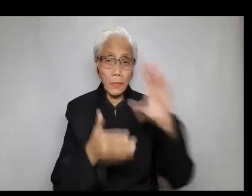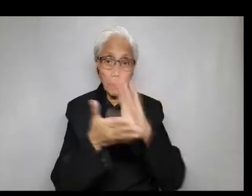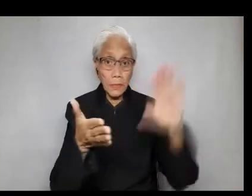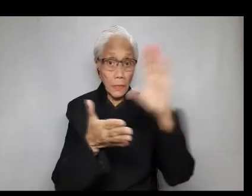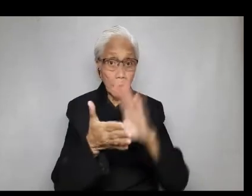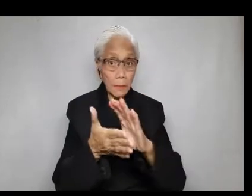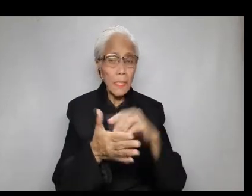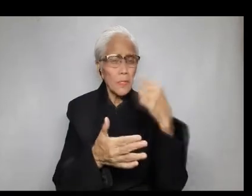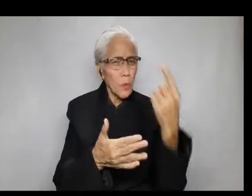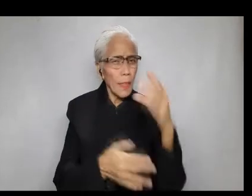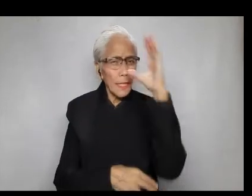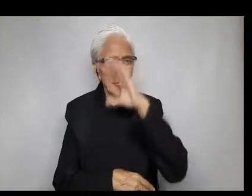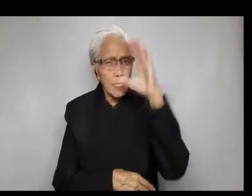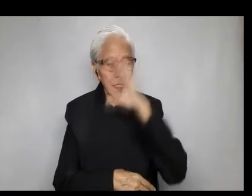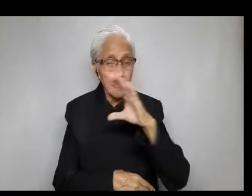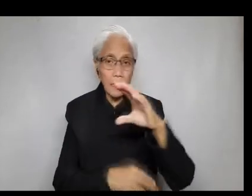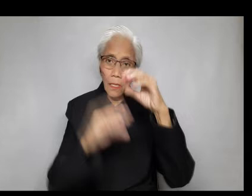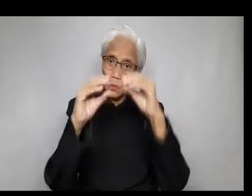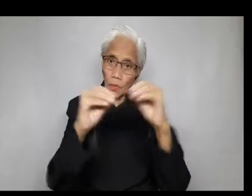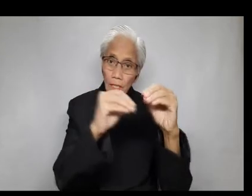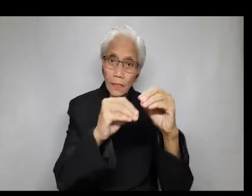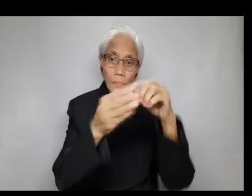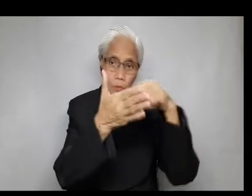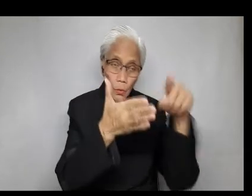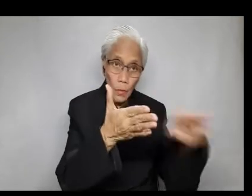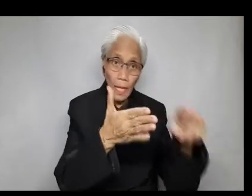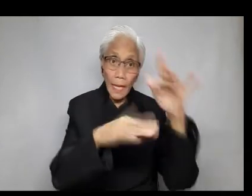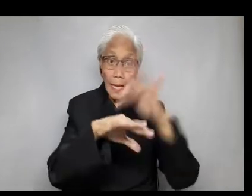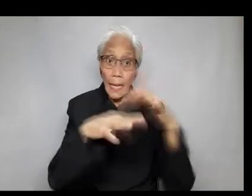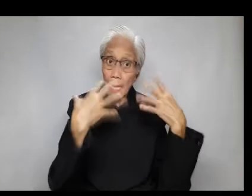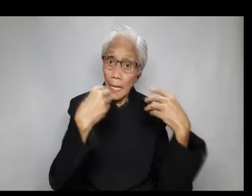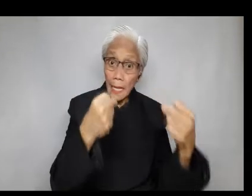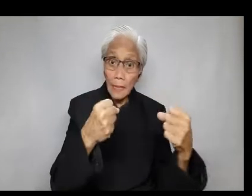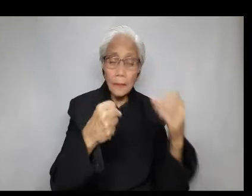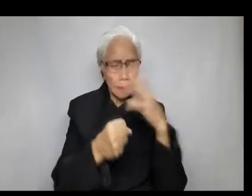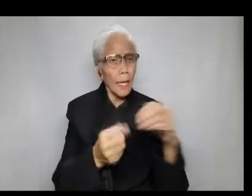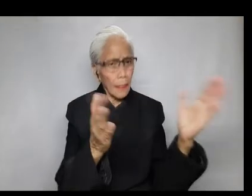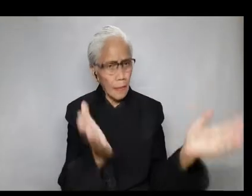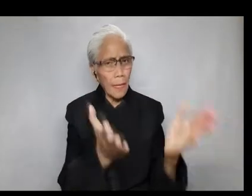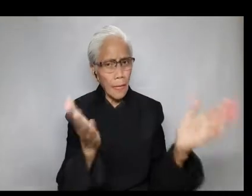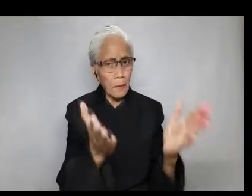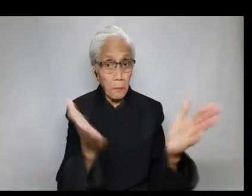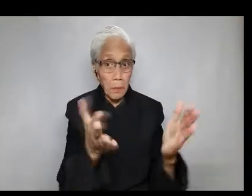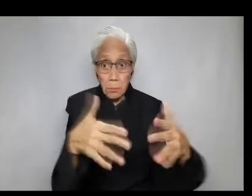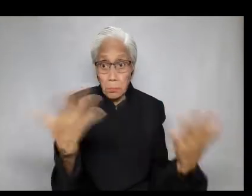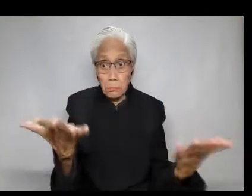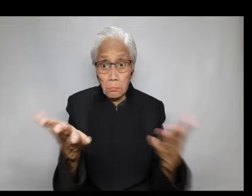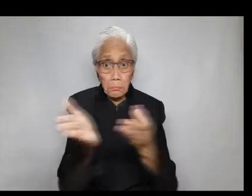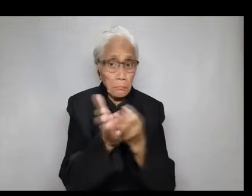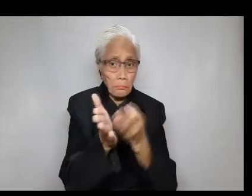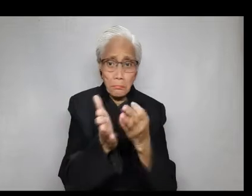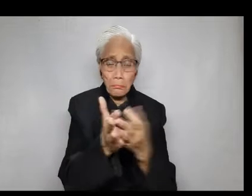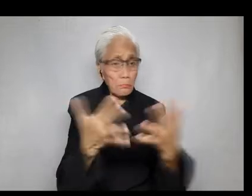10, a genuine Christian criticism is one that seeks to teach, correct,